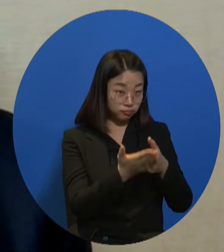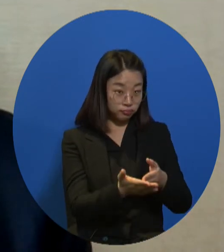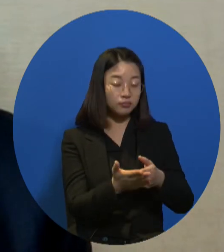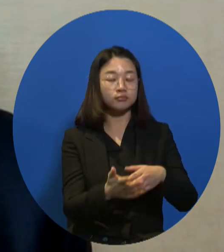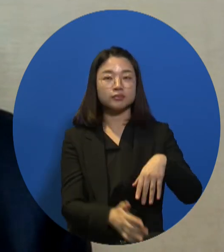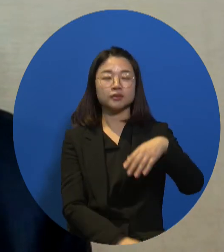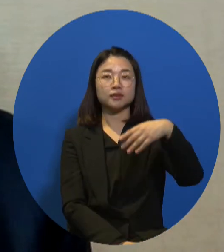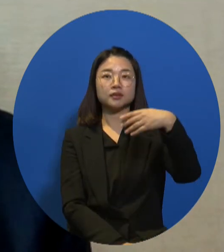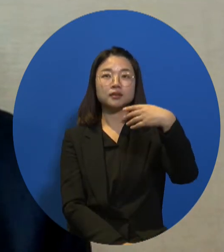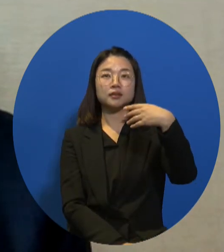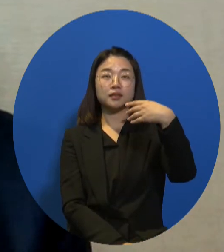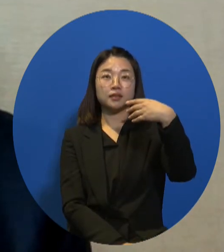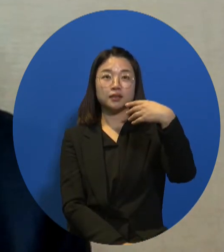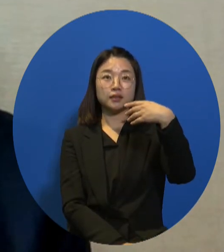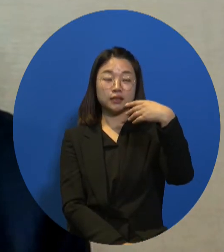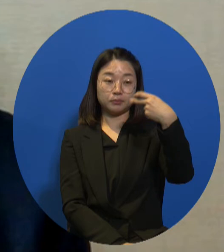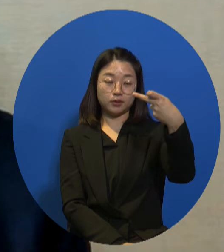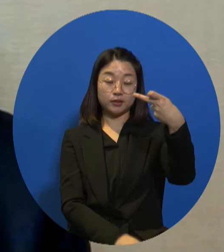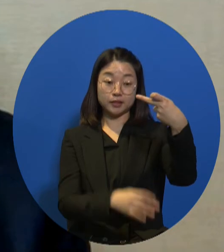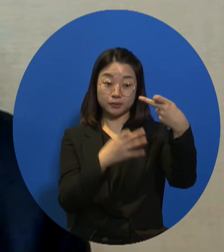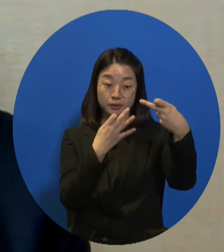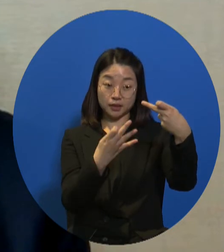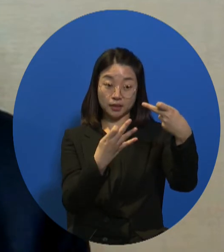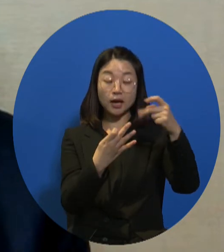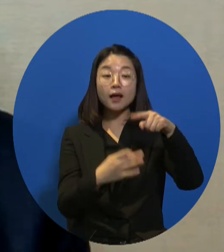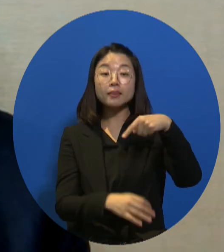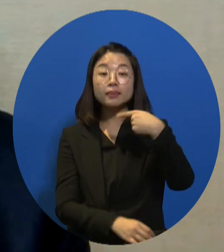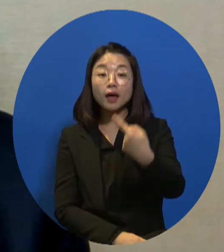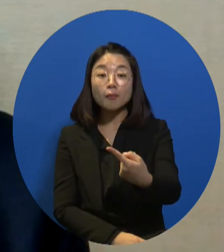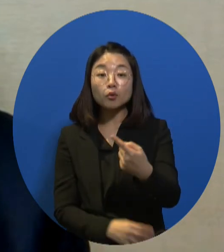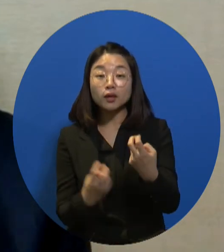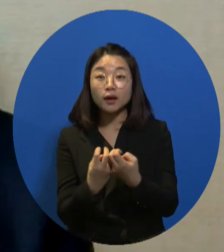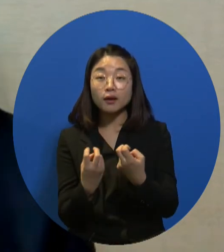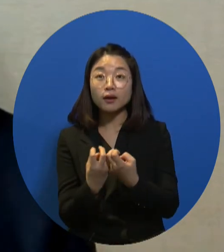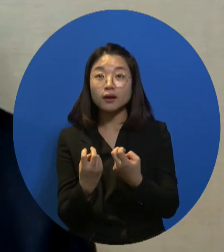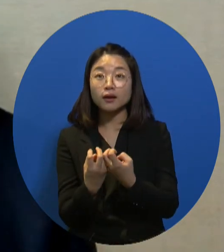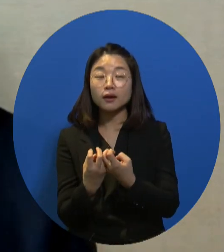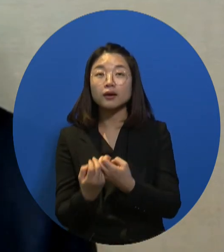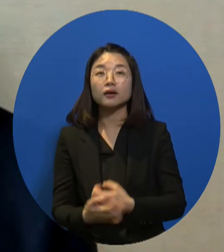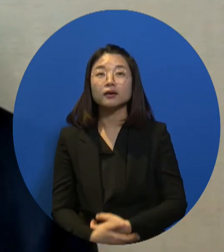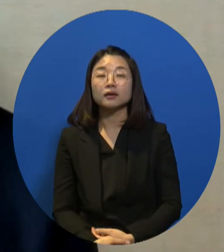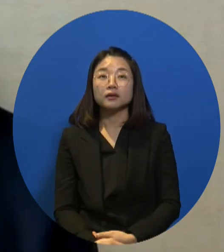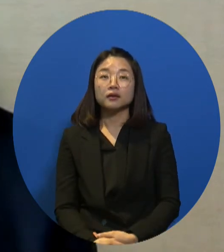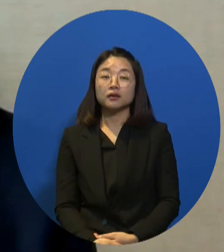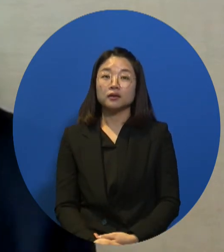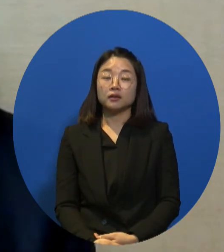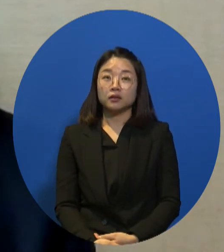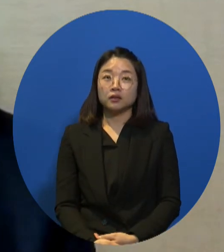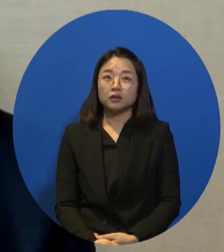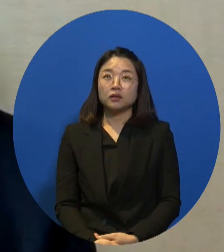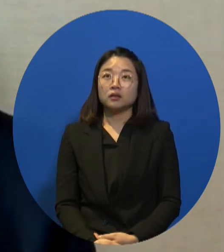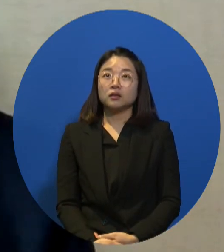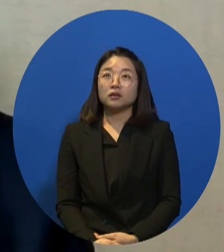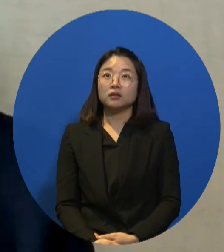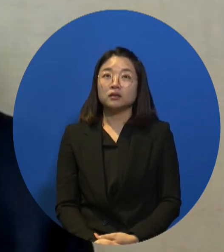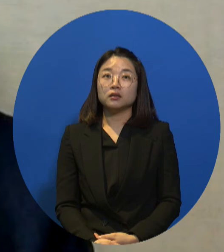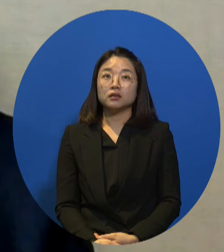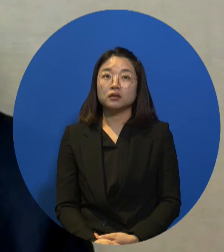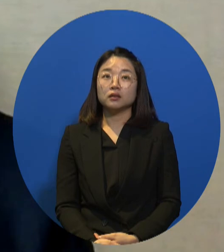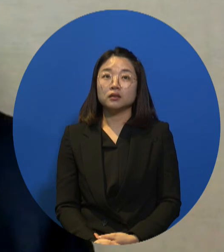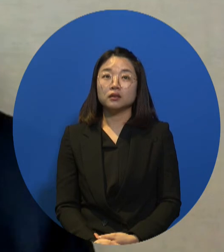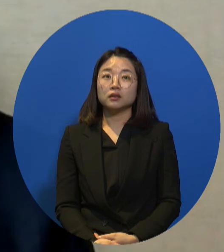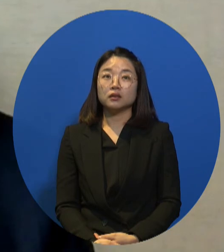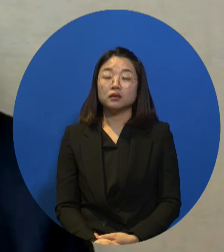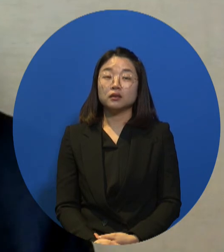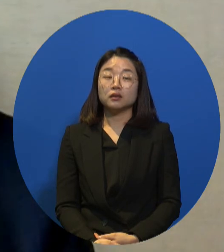passed on the floor, and it was also passed at the government level. And I actually